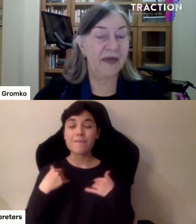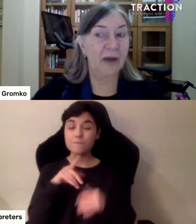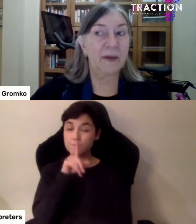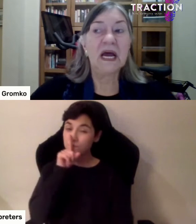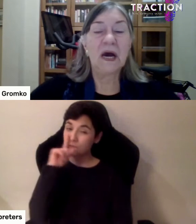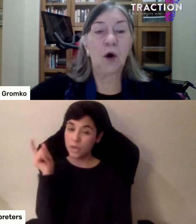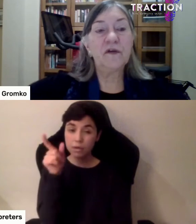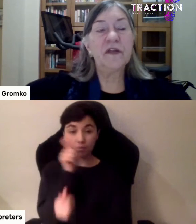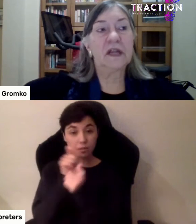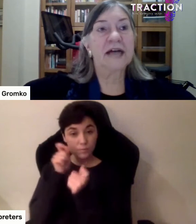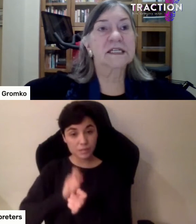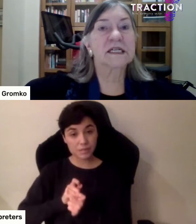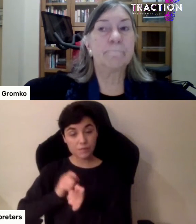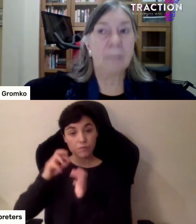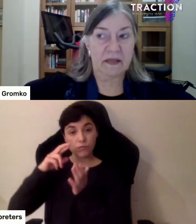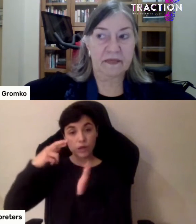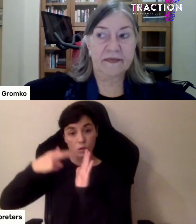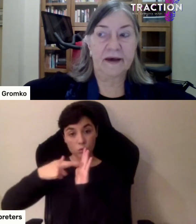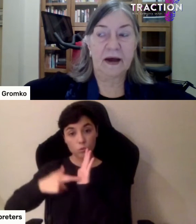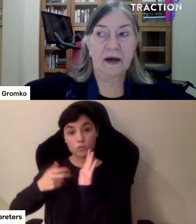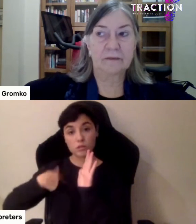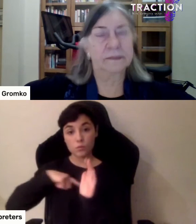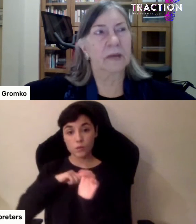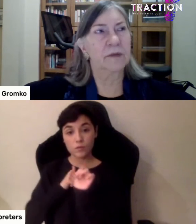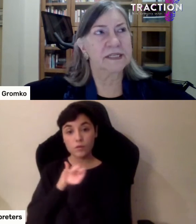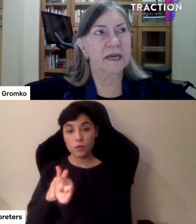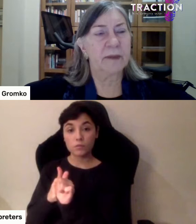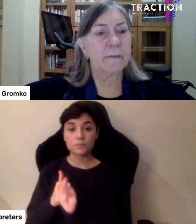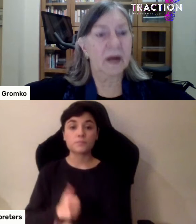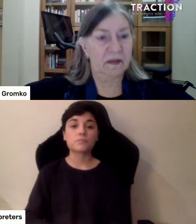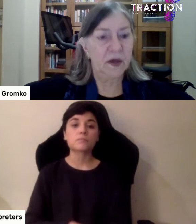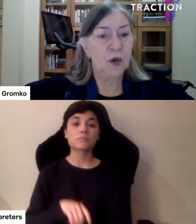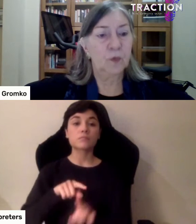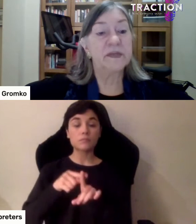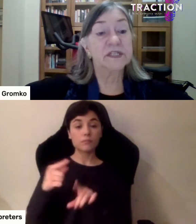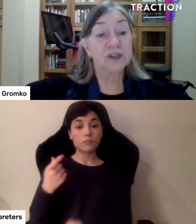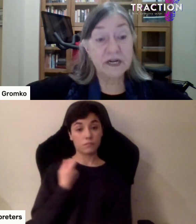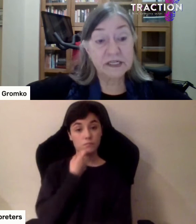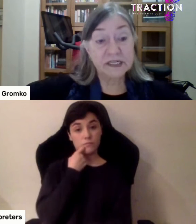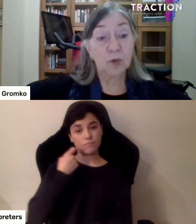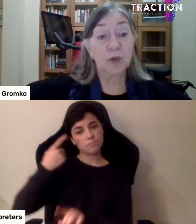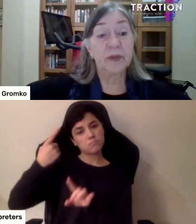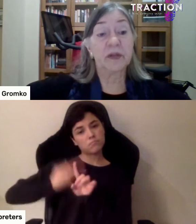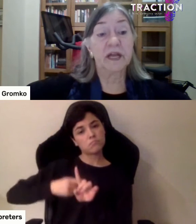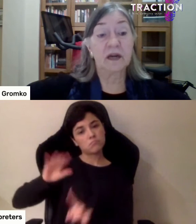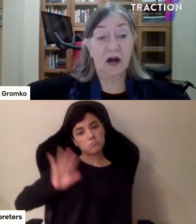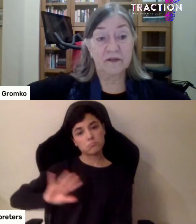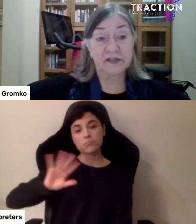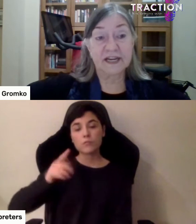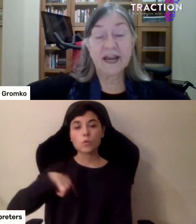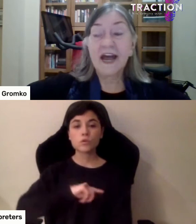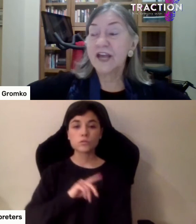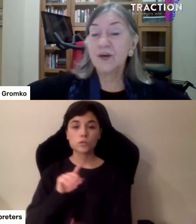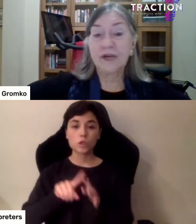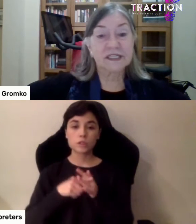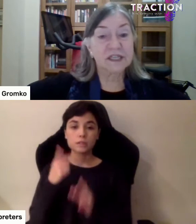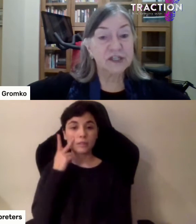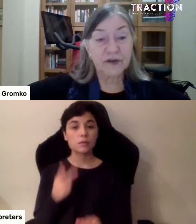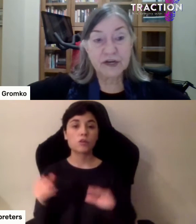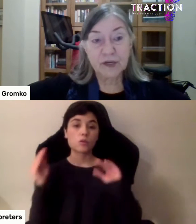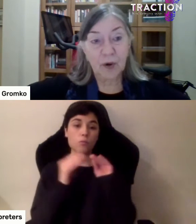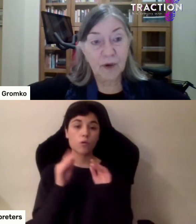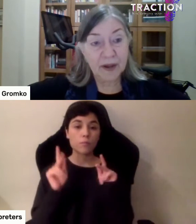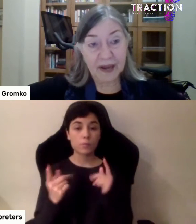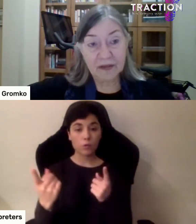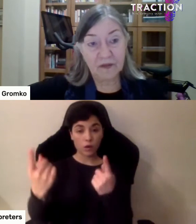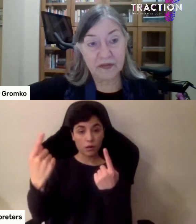going about that. But over the last month, I'm going to say about a month, we've been starting to see more people in office. And, you know, it's such